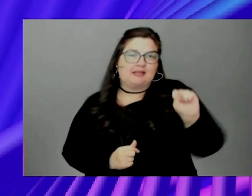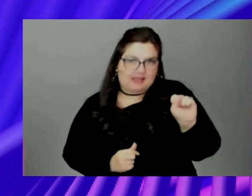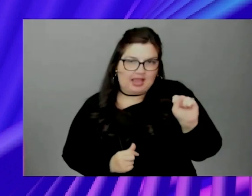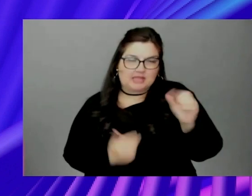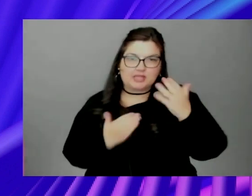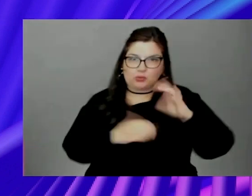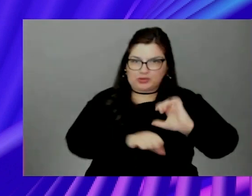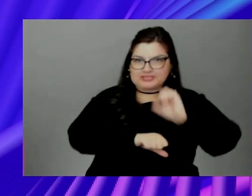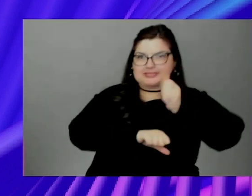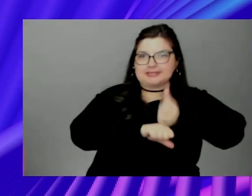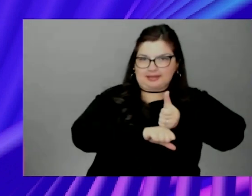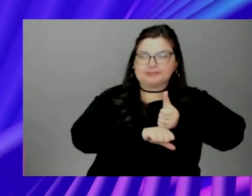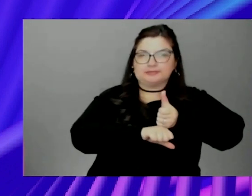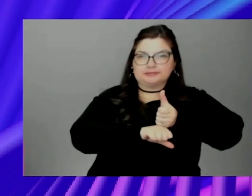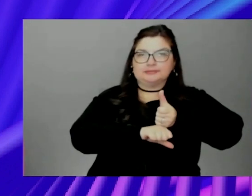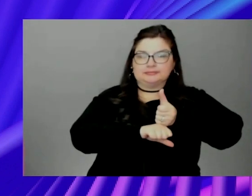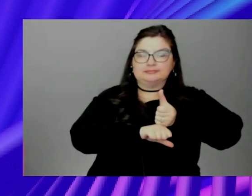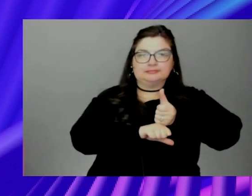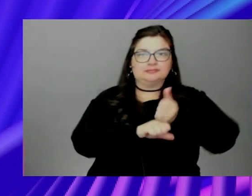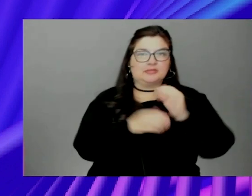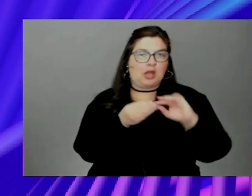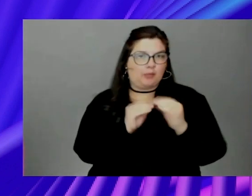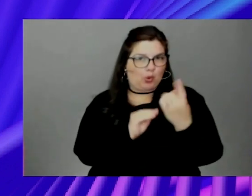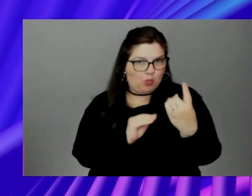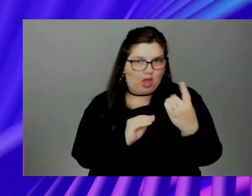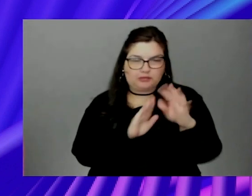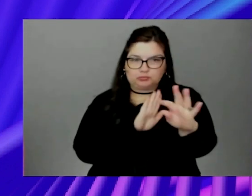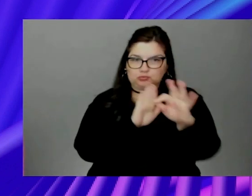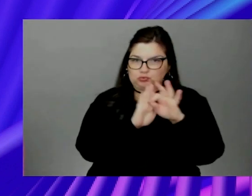1 here. Just choose the name.